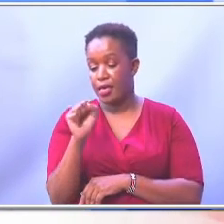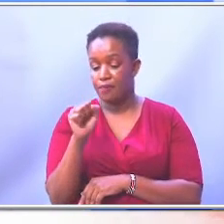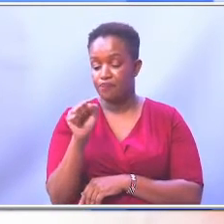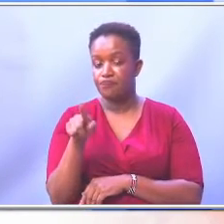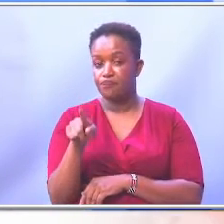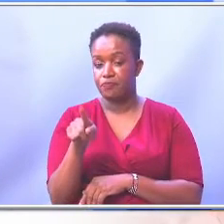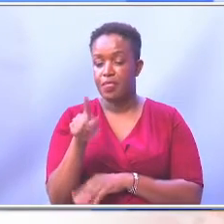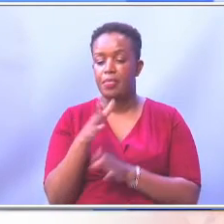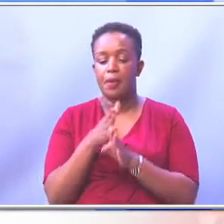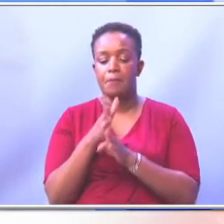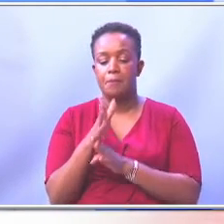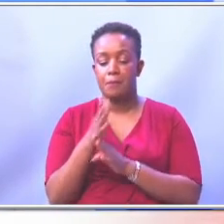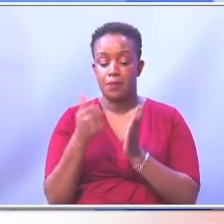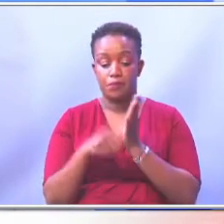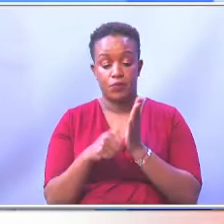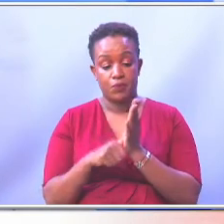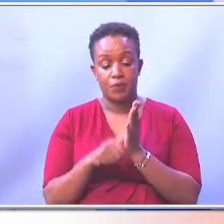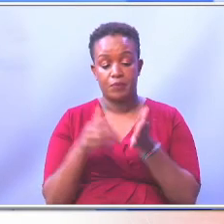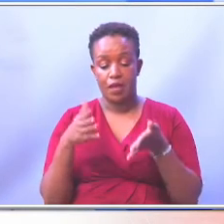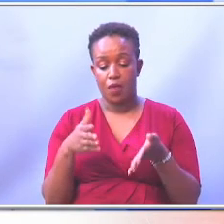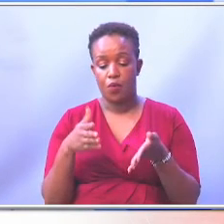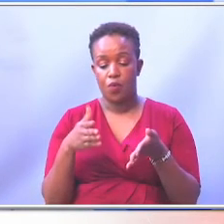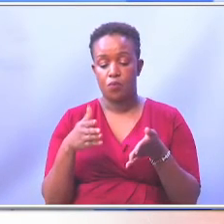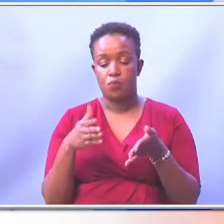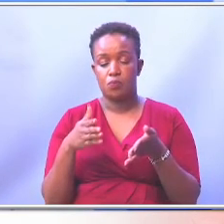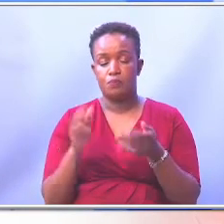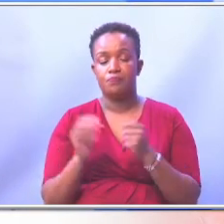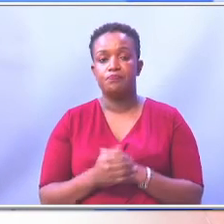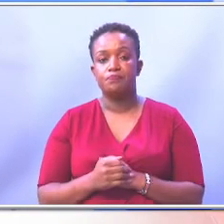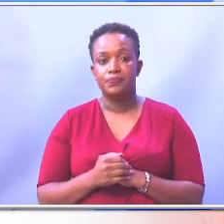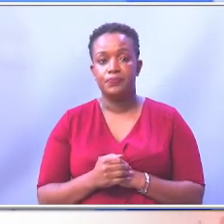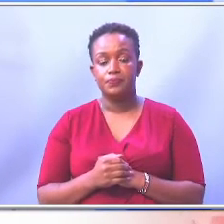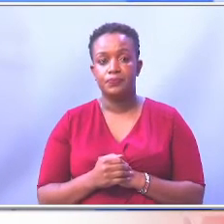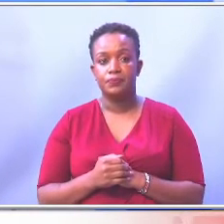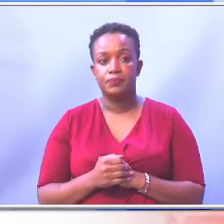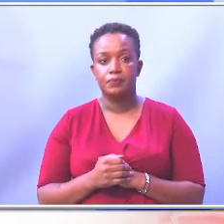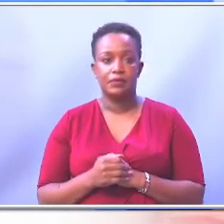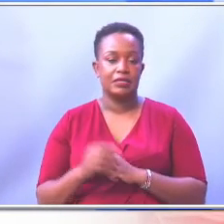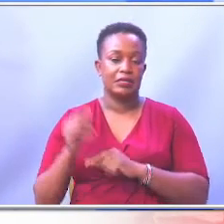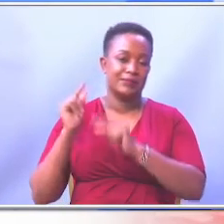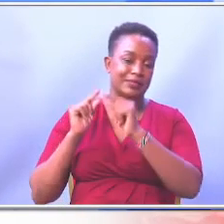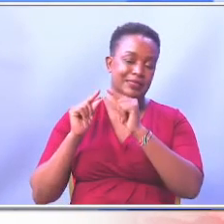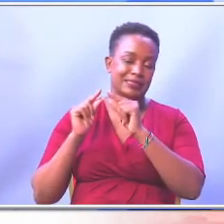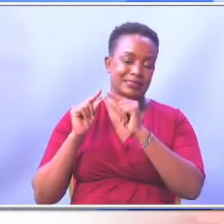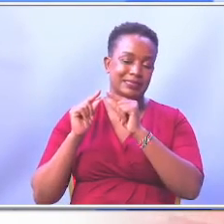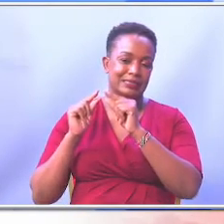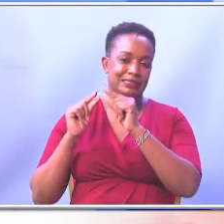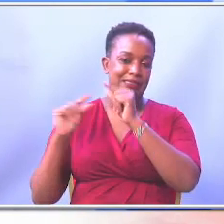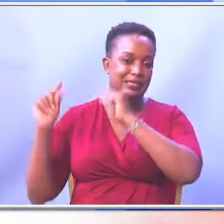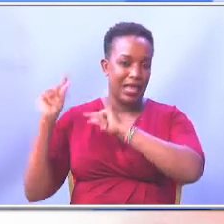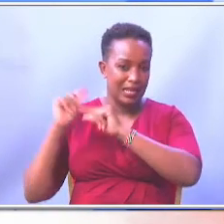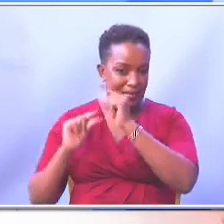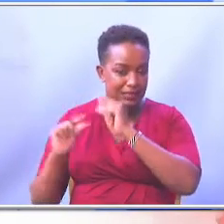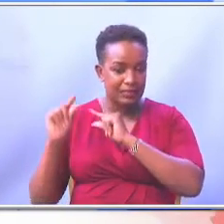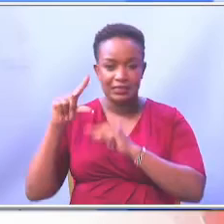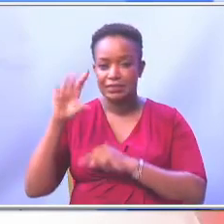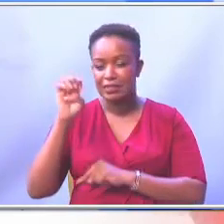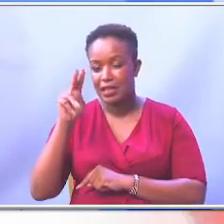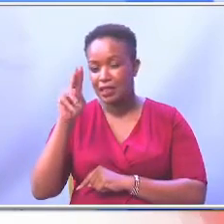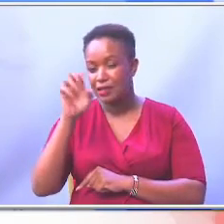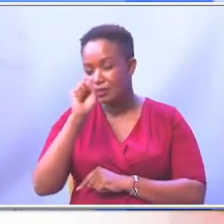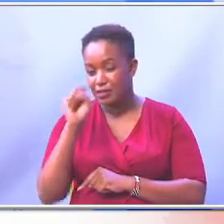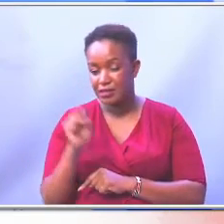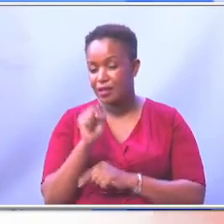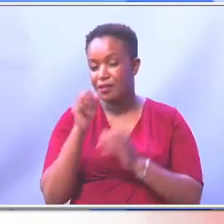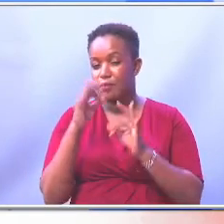most common right now. Other than that, genetics, if either one of your parents has glasses, there's a